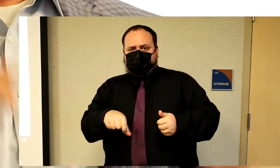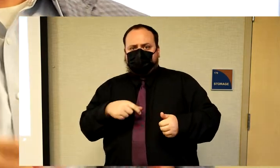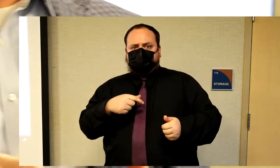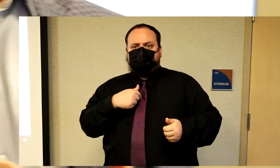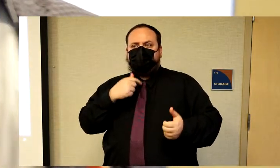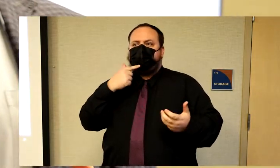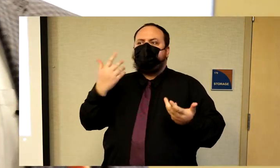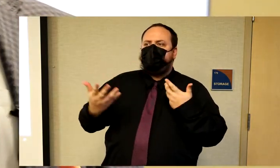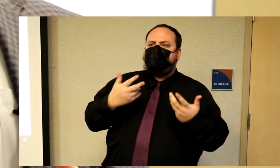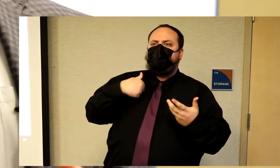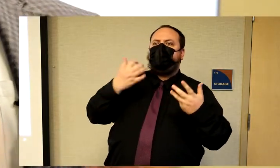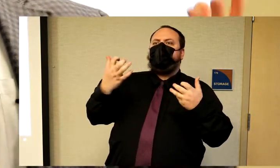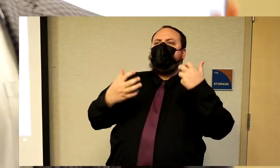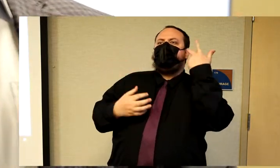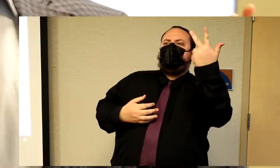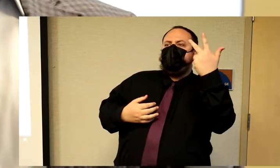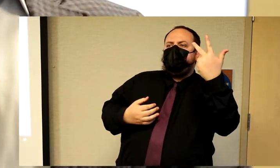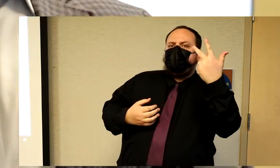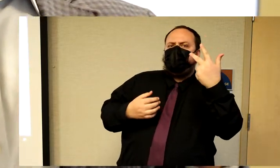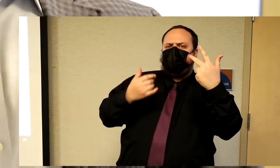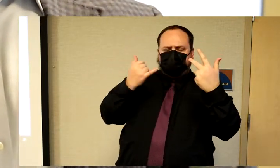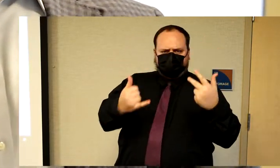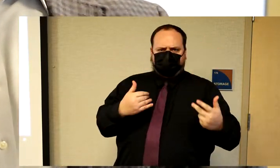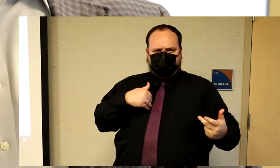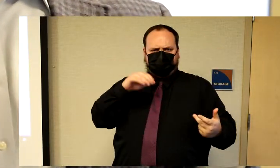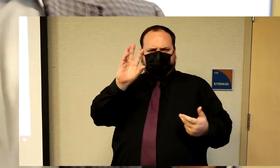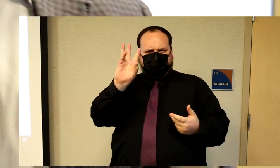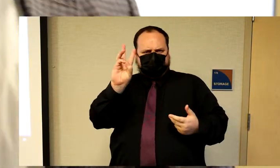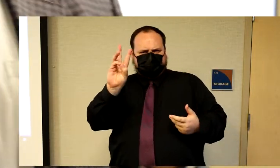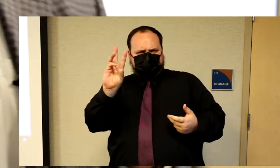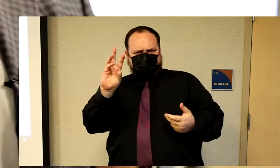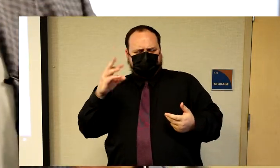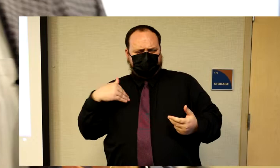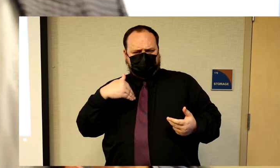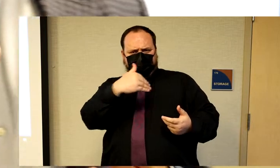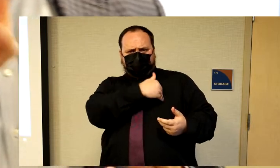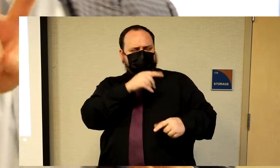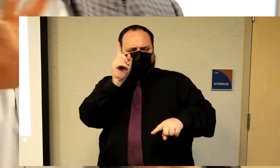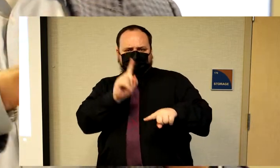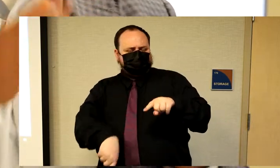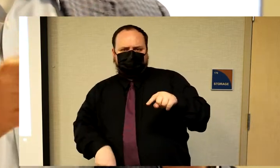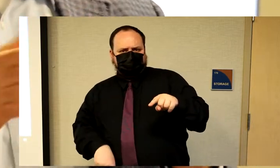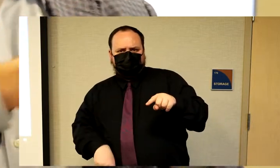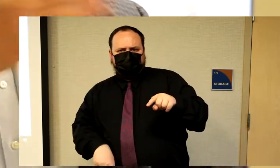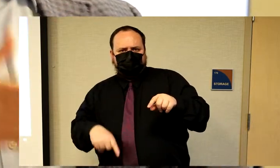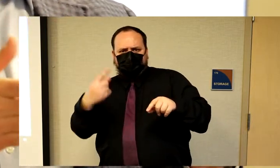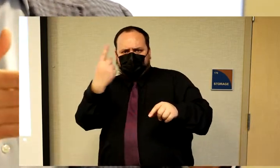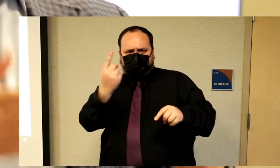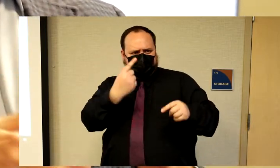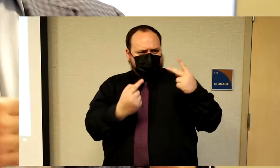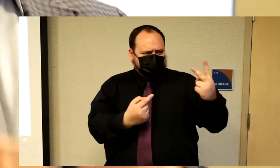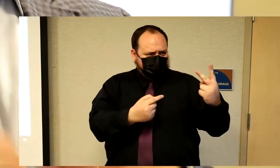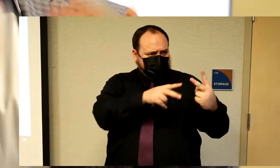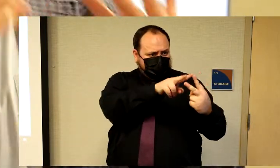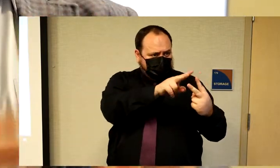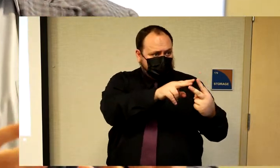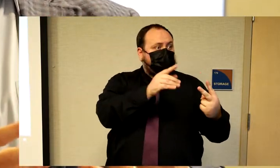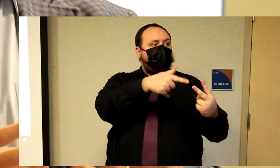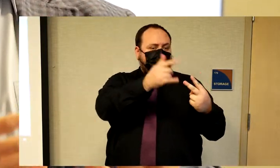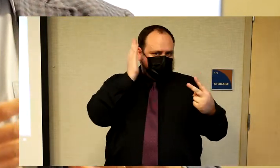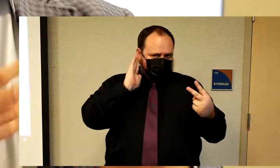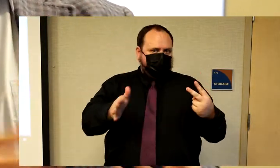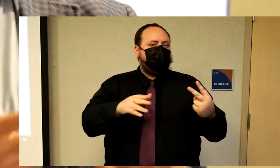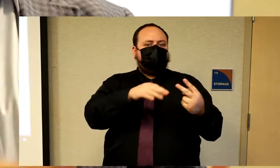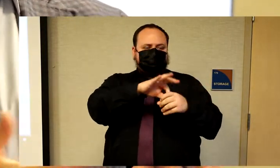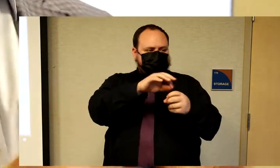well, we want to do 3. Well, then you'd have 6 members of your board. You can't do that, right? So because only 2 of you are your term ends, and so you have to select